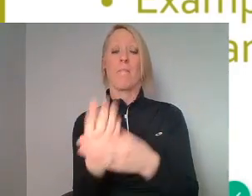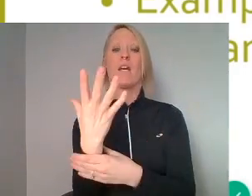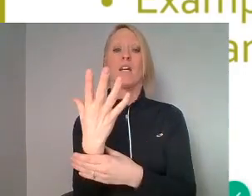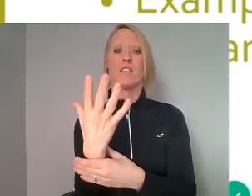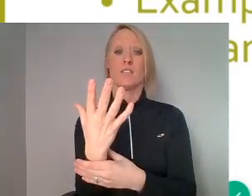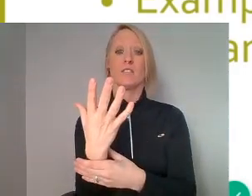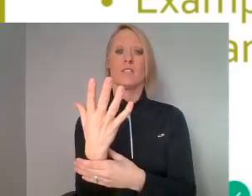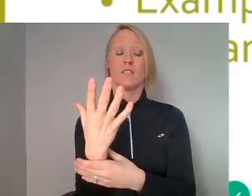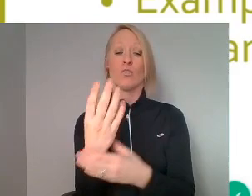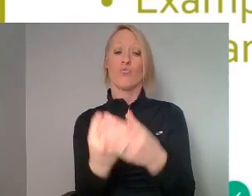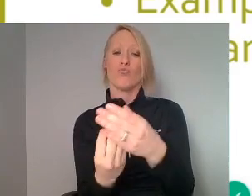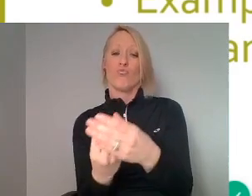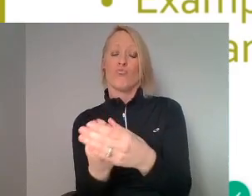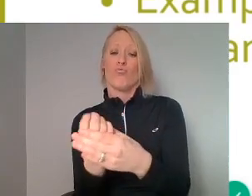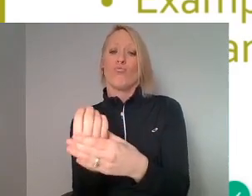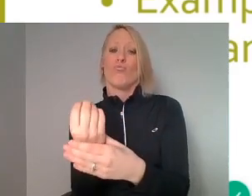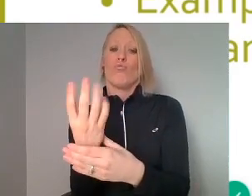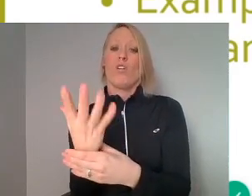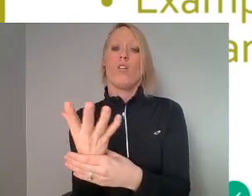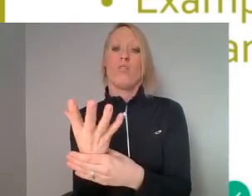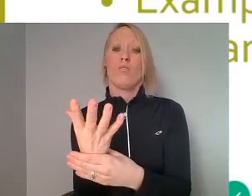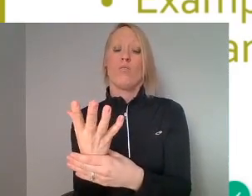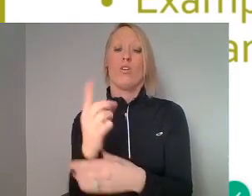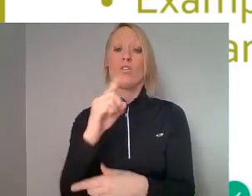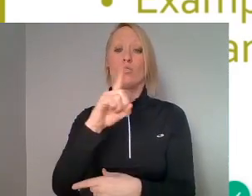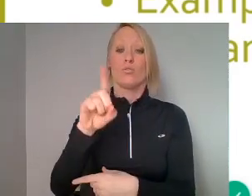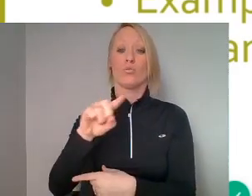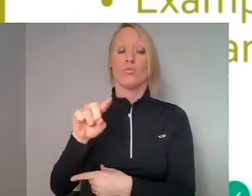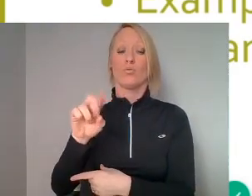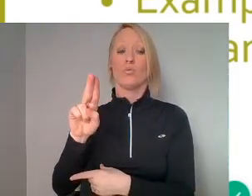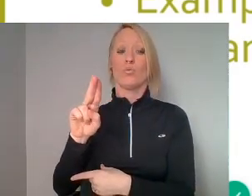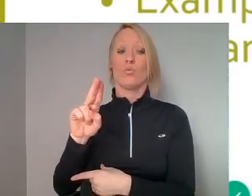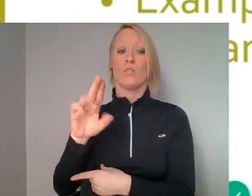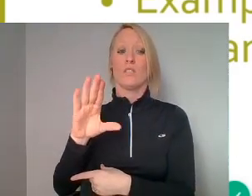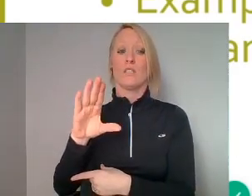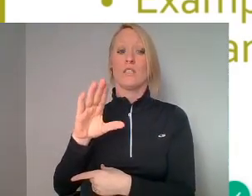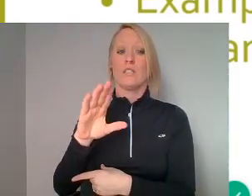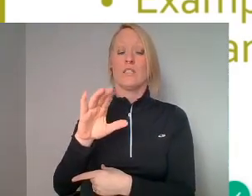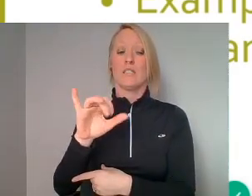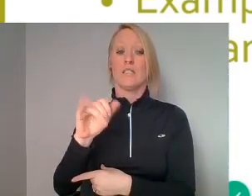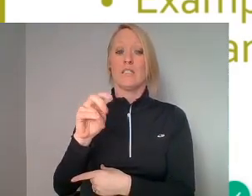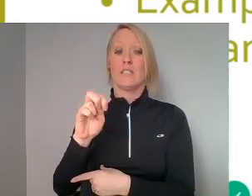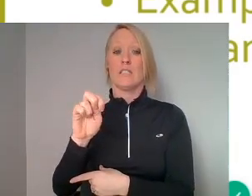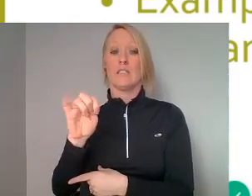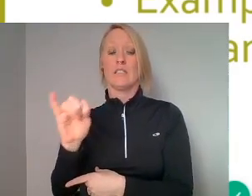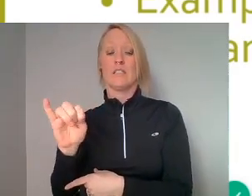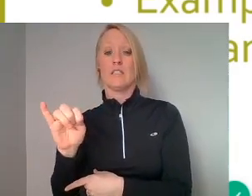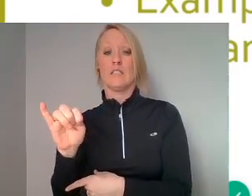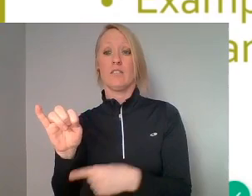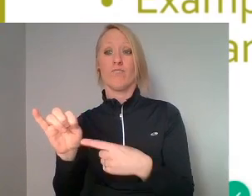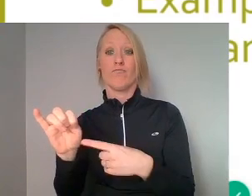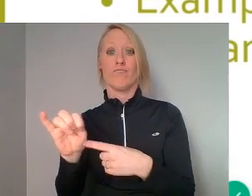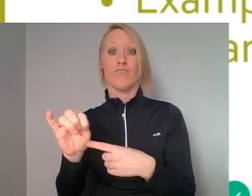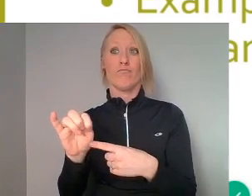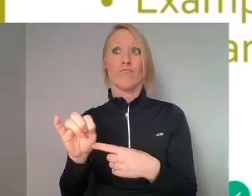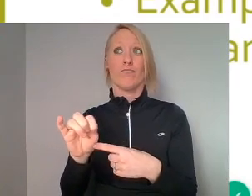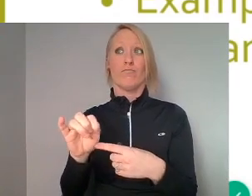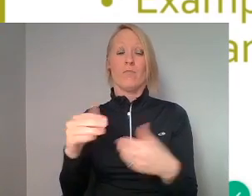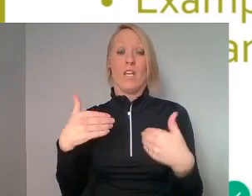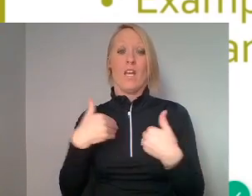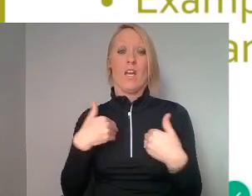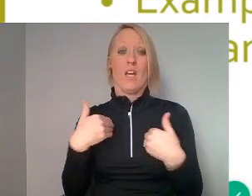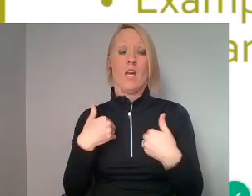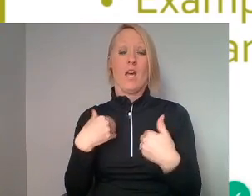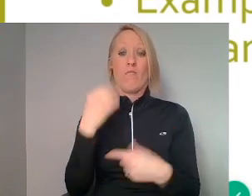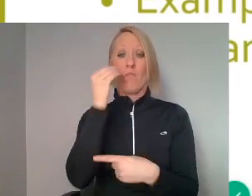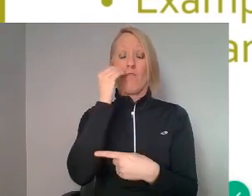zucchini, they have these big yellow orangey flowers that grow out of the plant. And then behind that flower, give it a couple like days or a